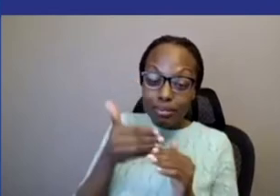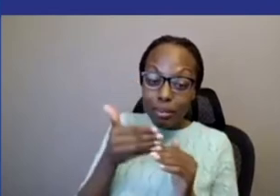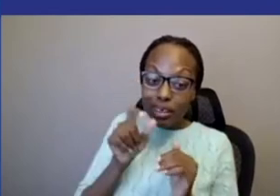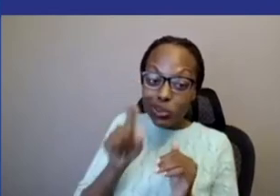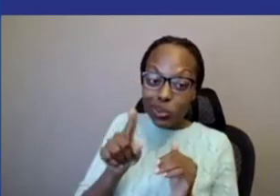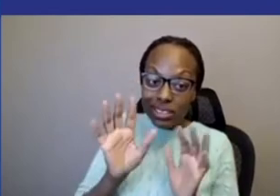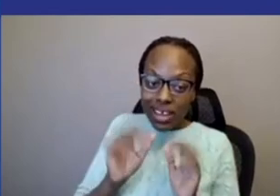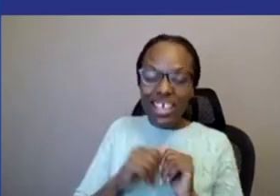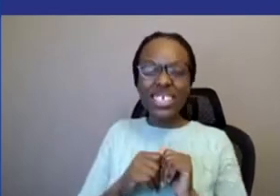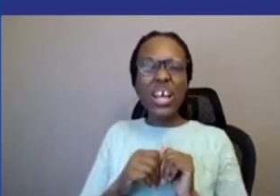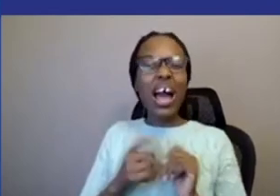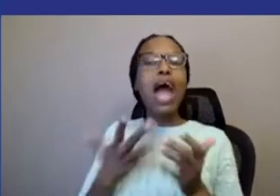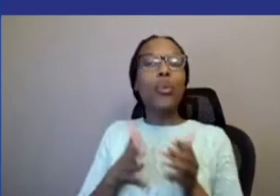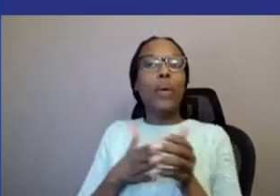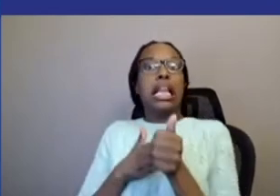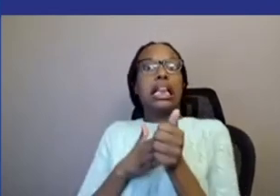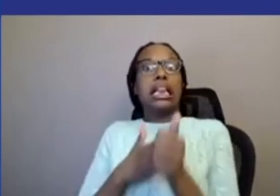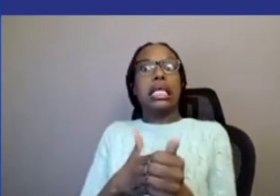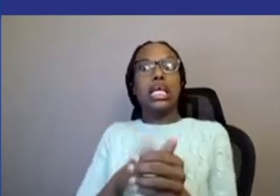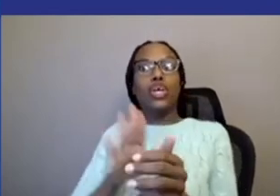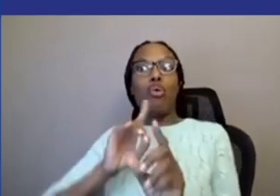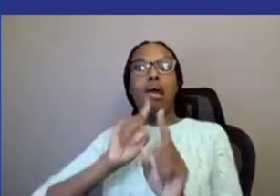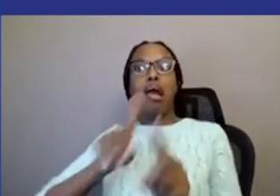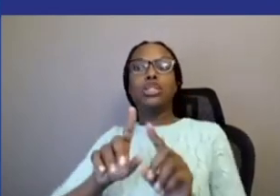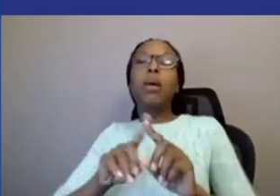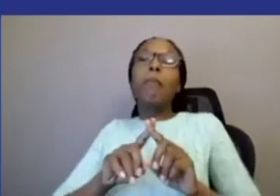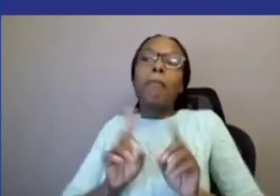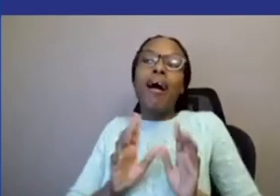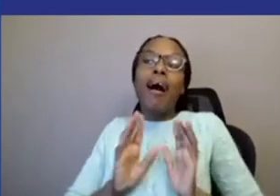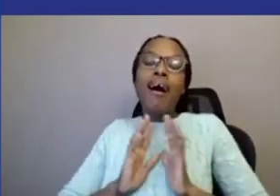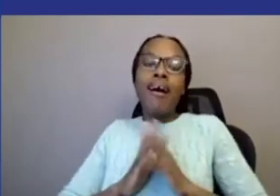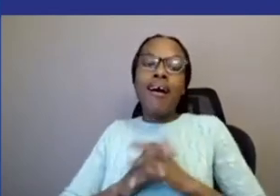want to lead too much, but I just, if this